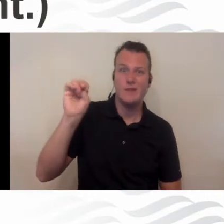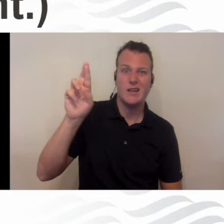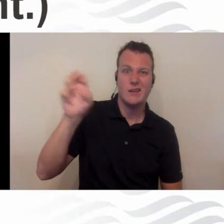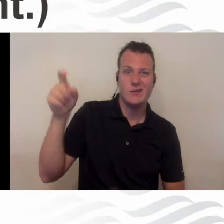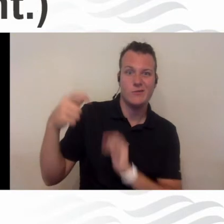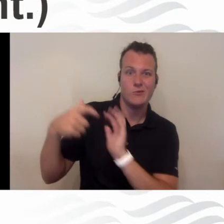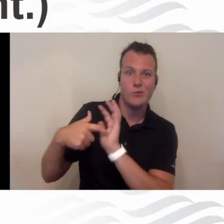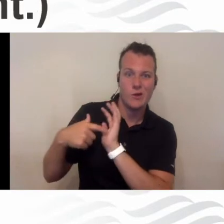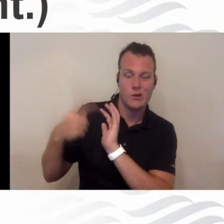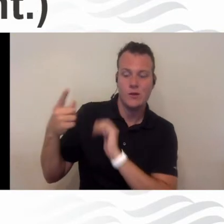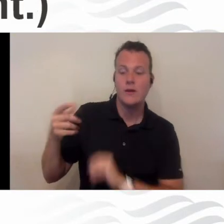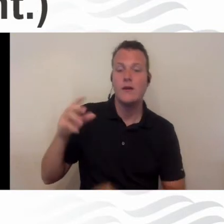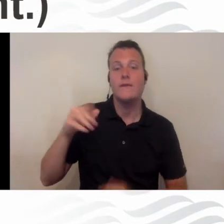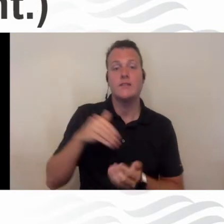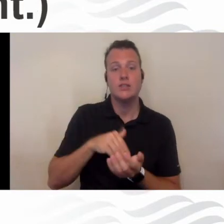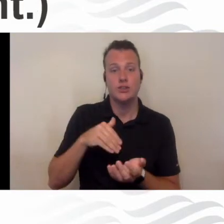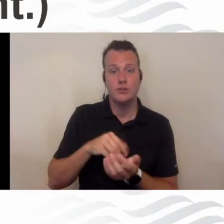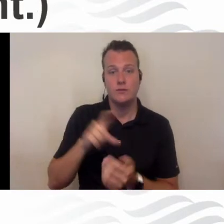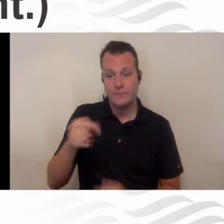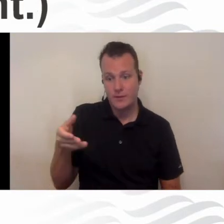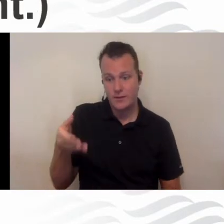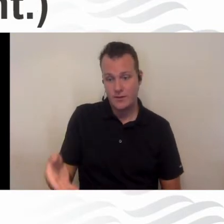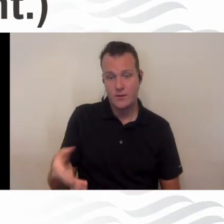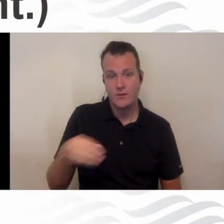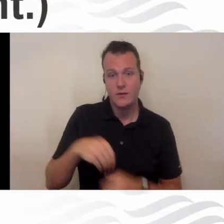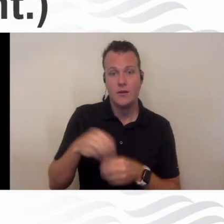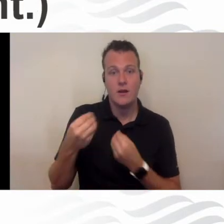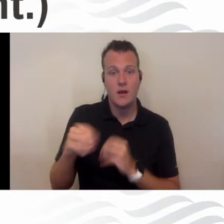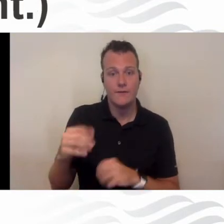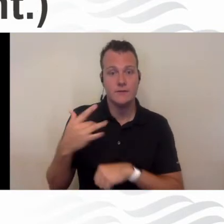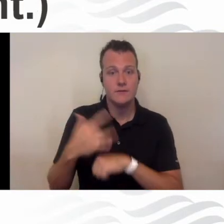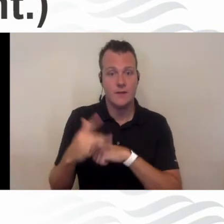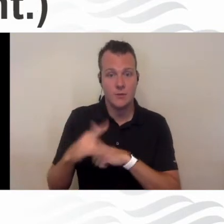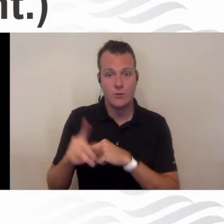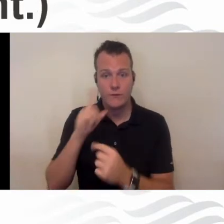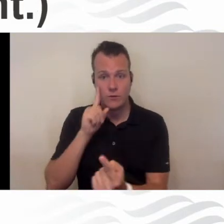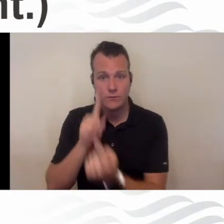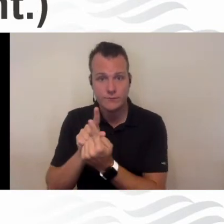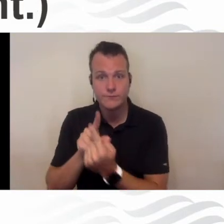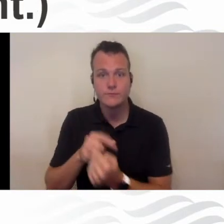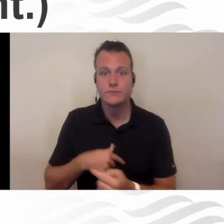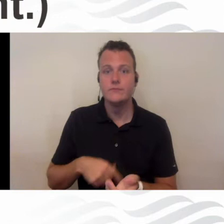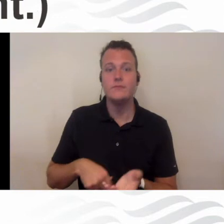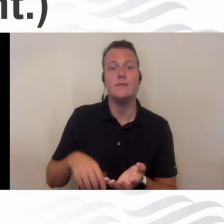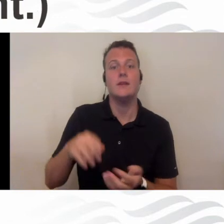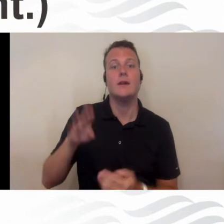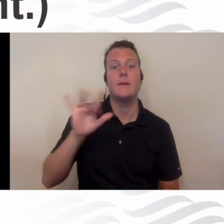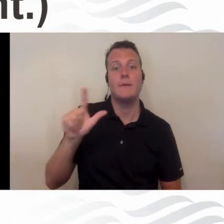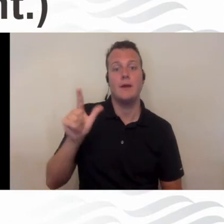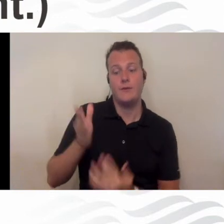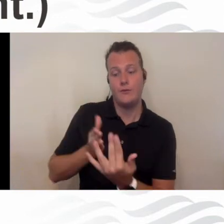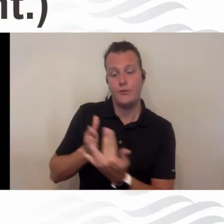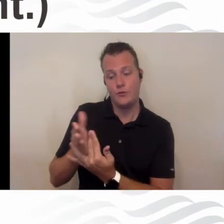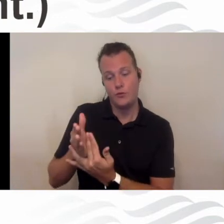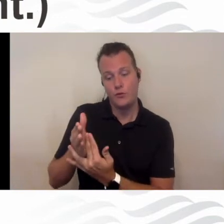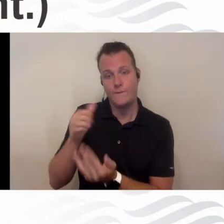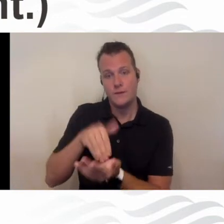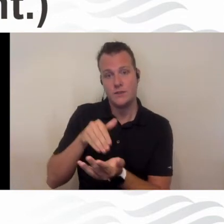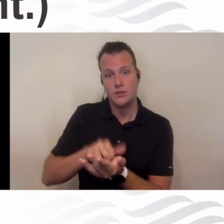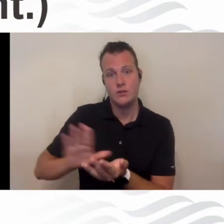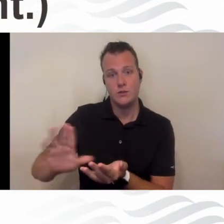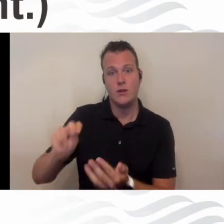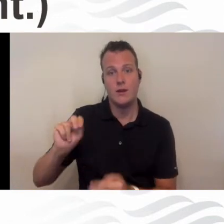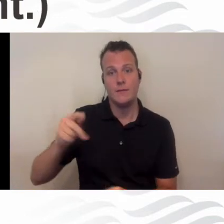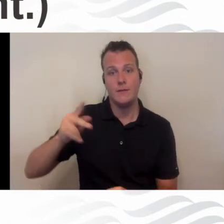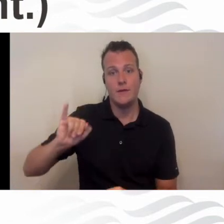be there in the office and available. That gets billed via the physician's information. But maybe